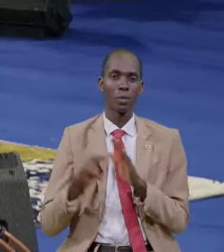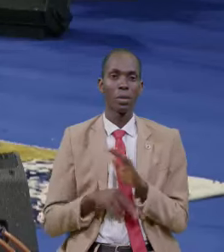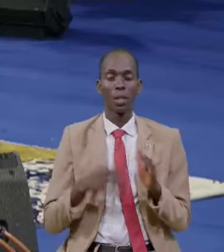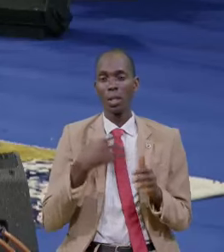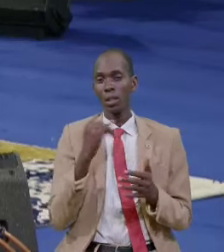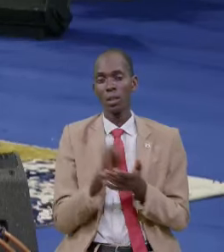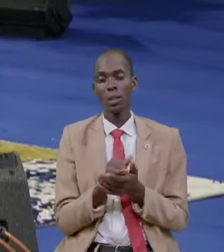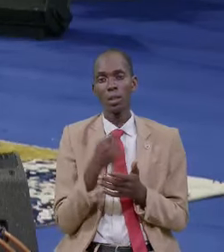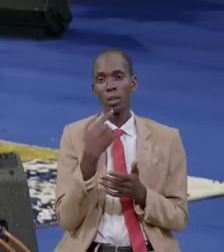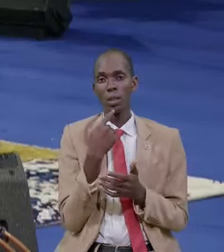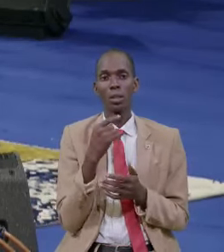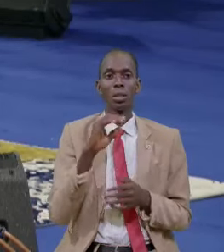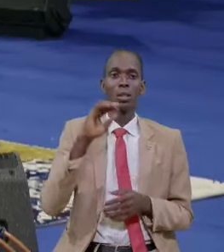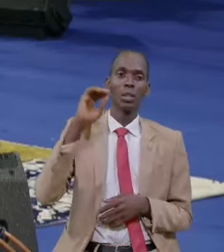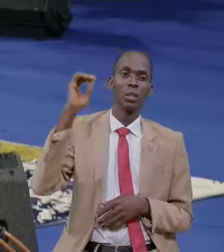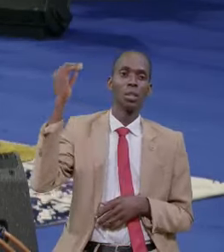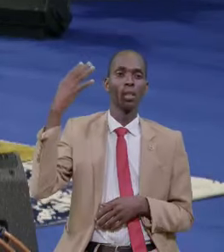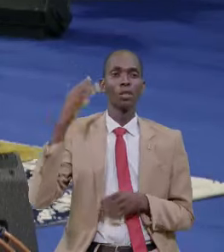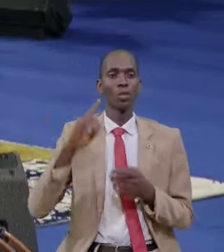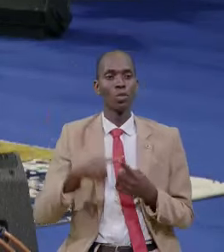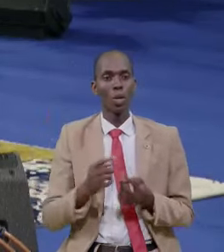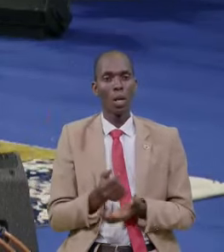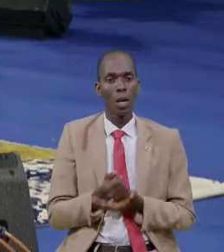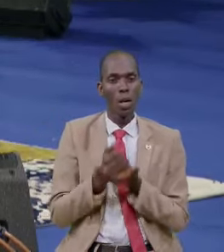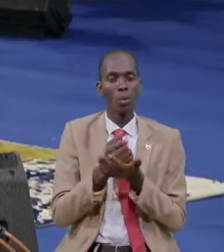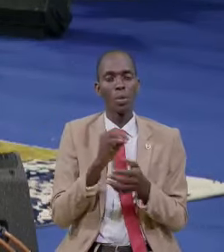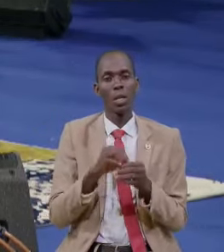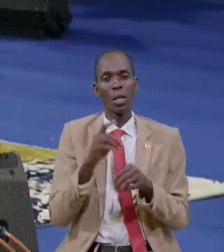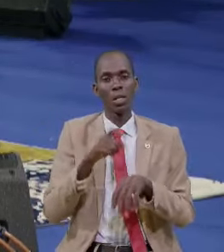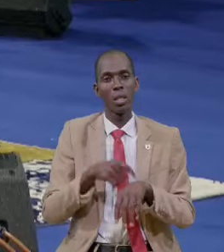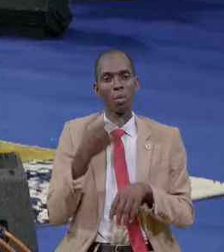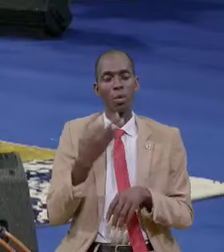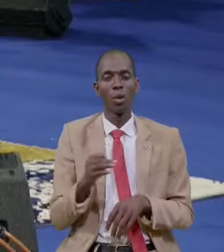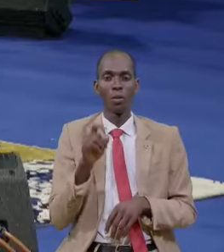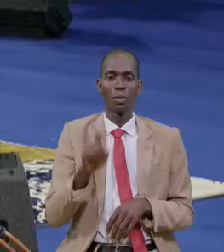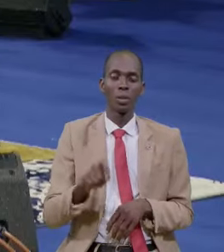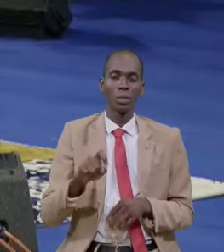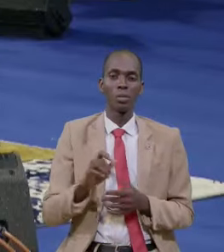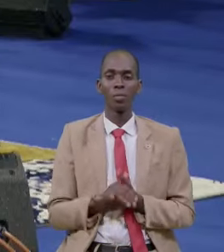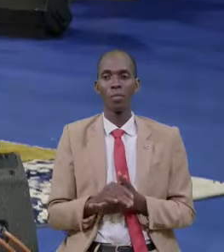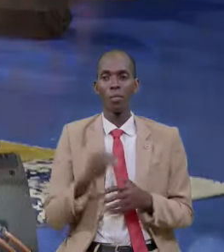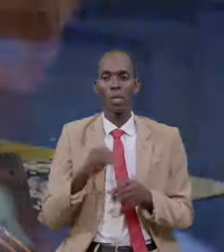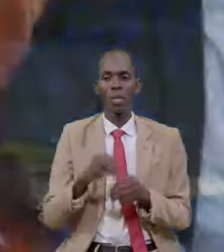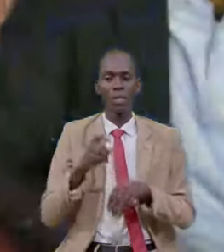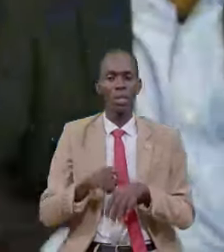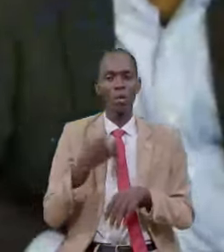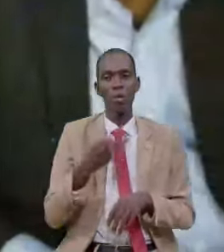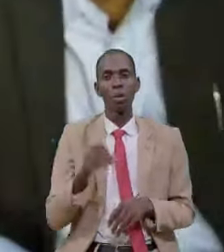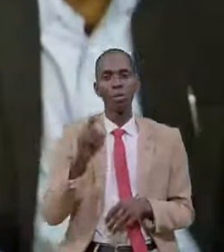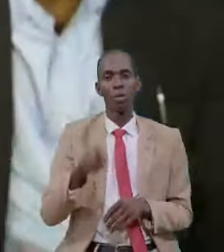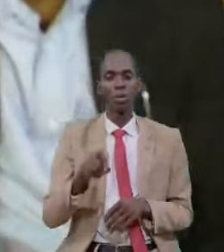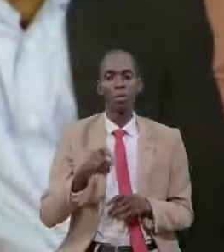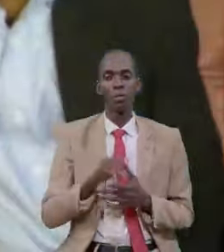to help in the time of need. In the time of